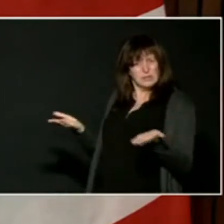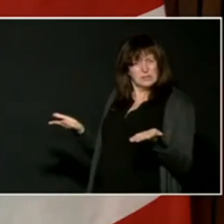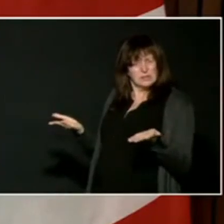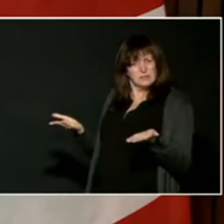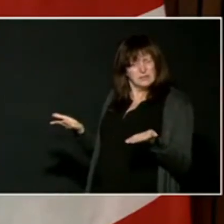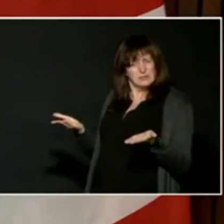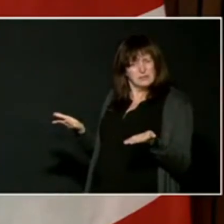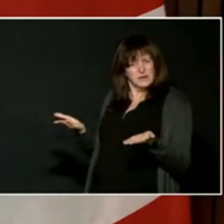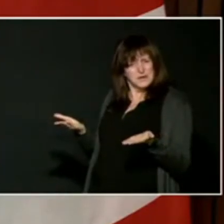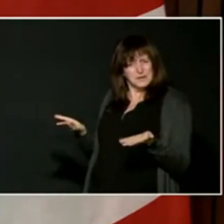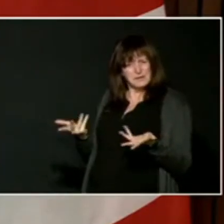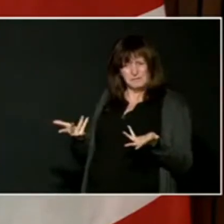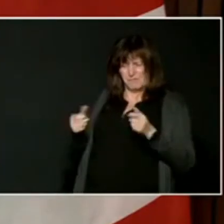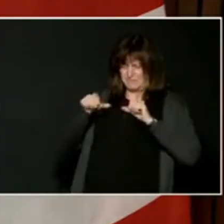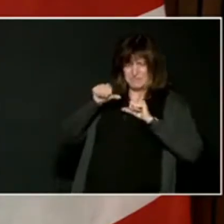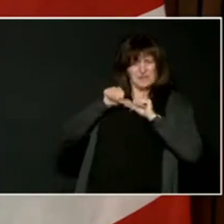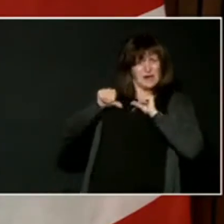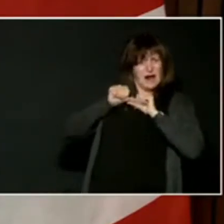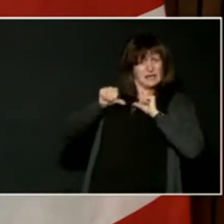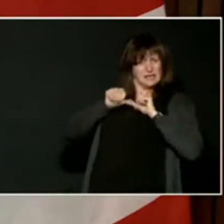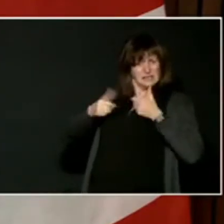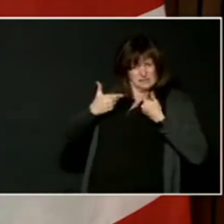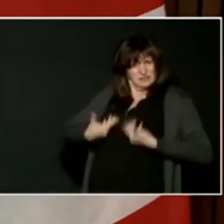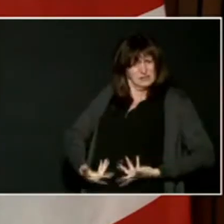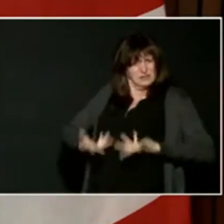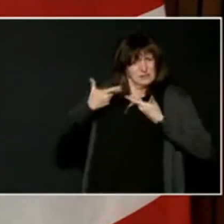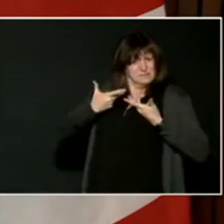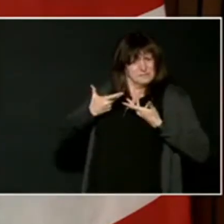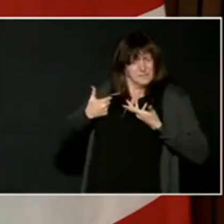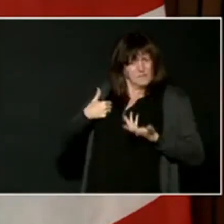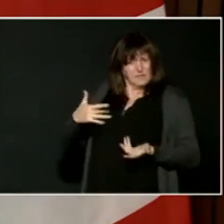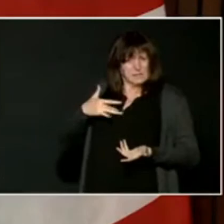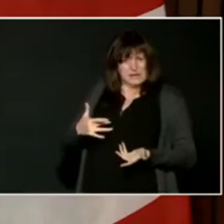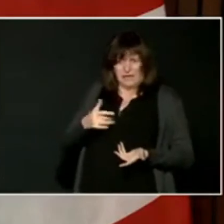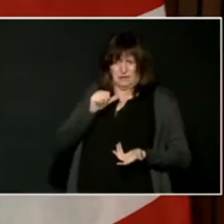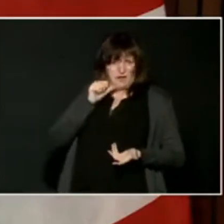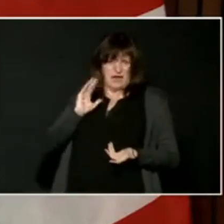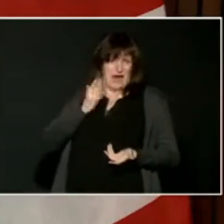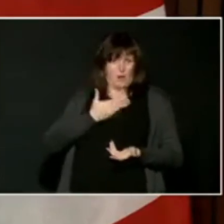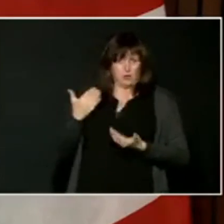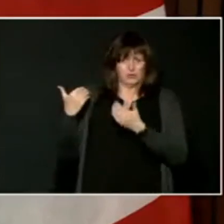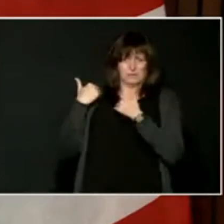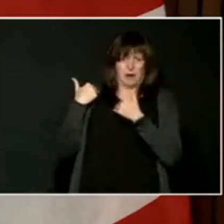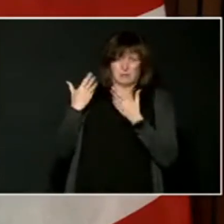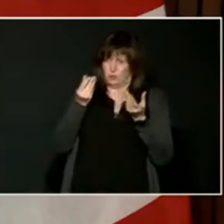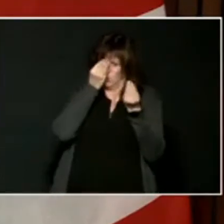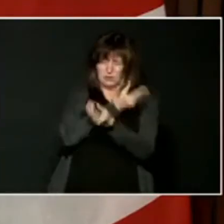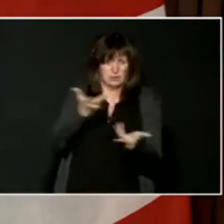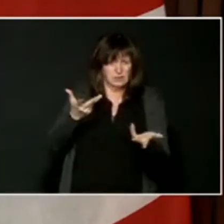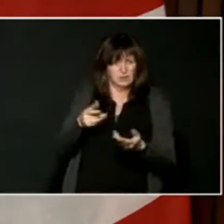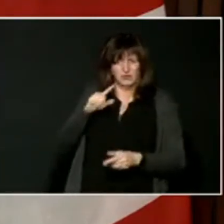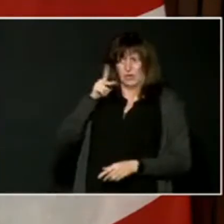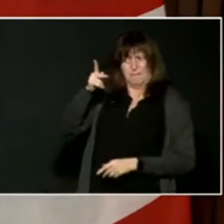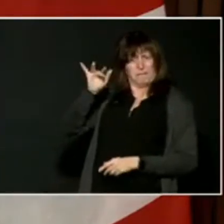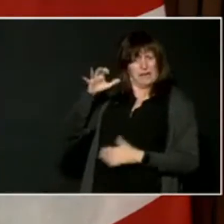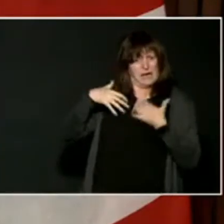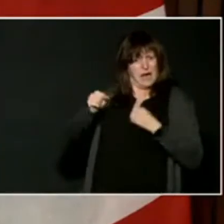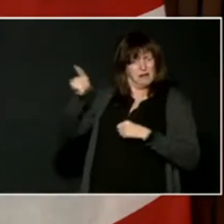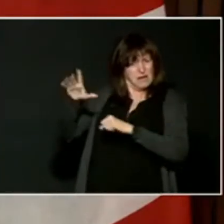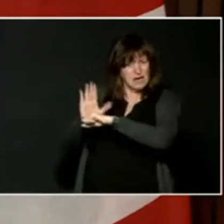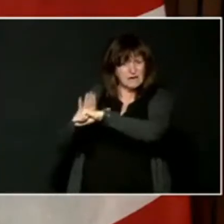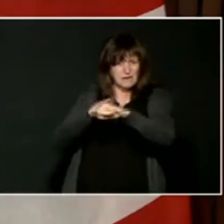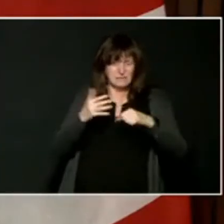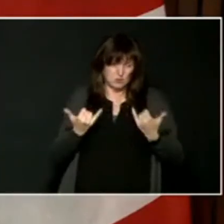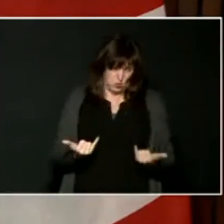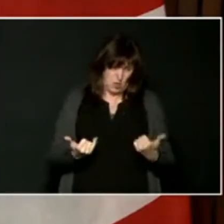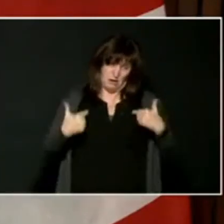usually our job to actually offer public health advice, but two pieces I think are so simple and will make such a difference that I'll do so today. The first is